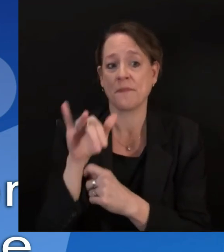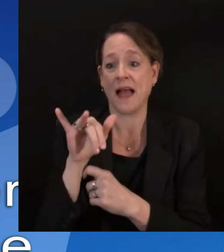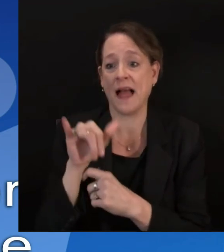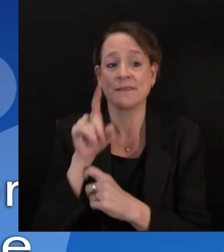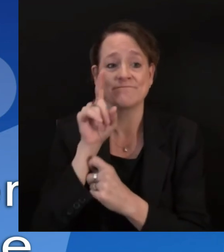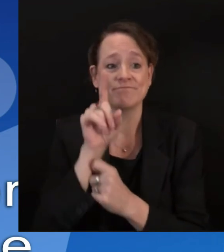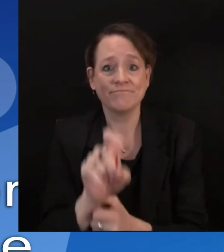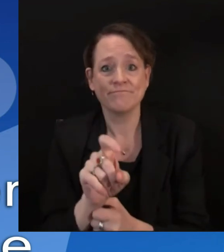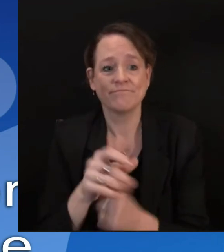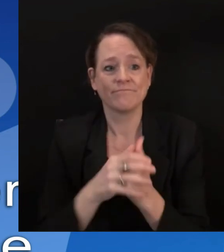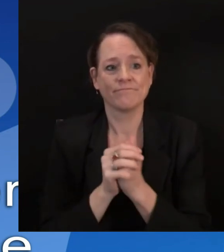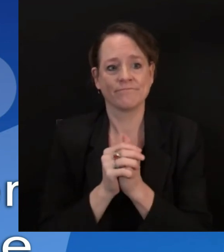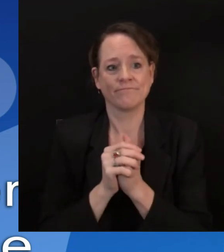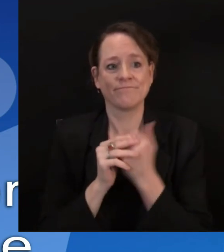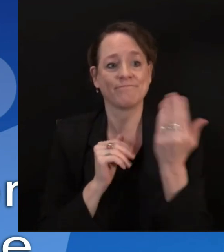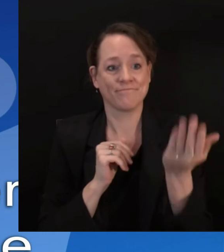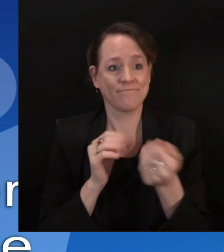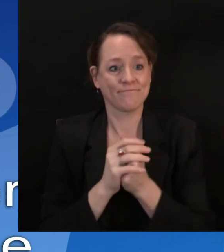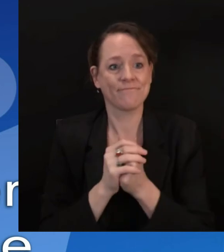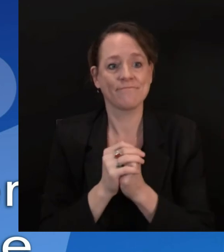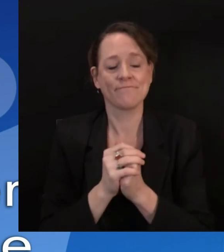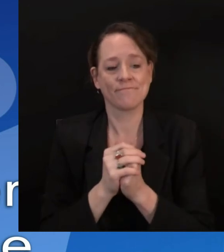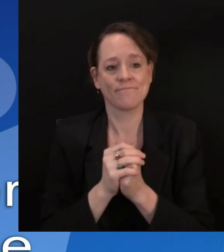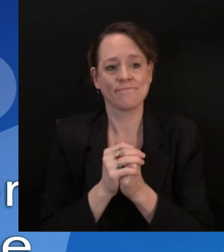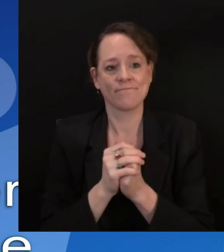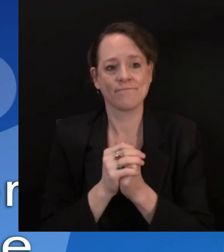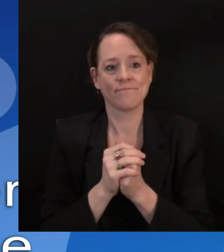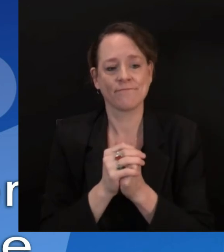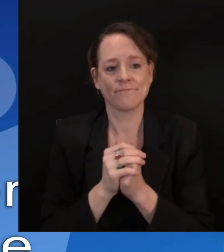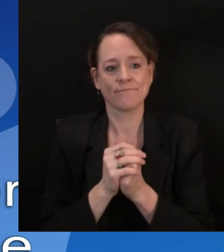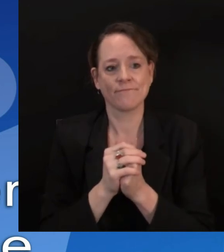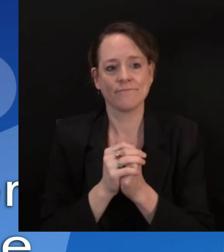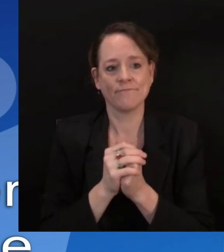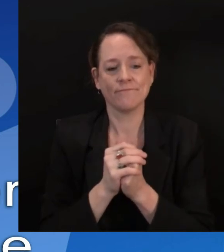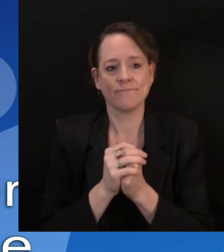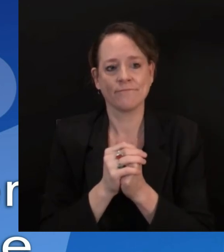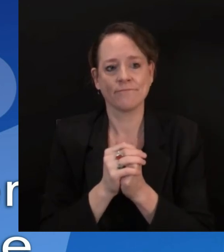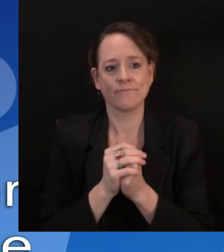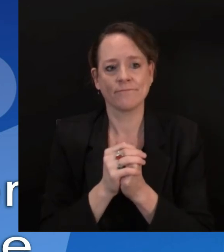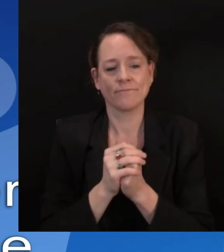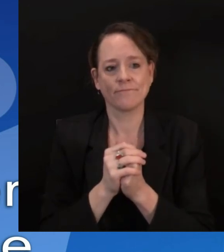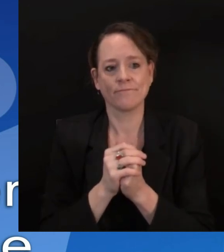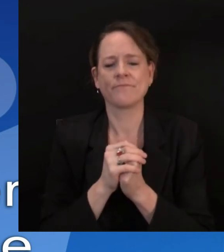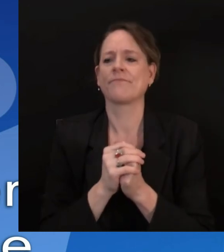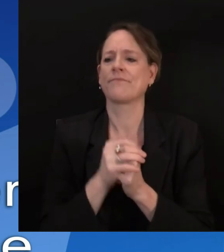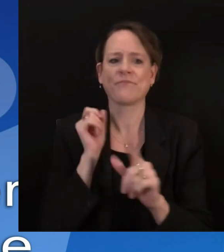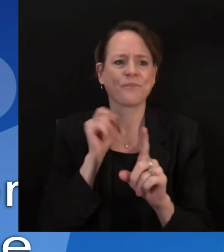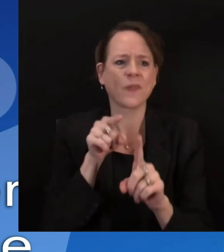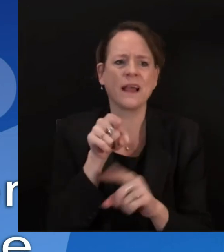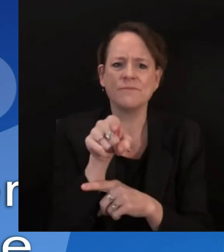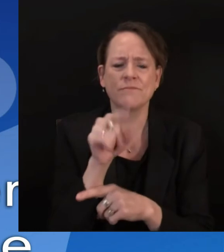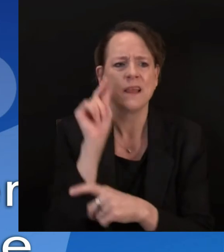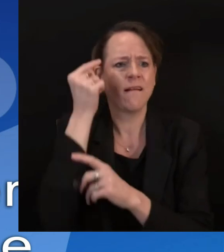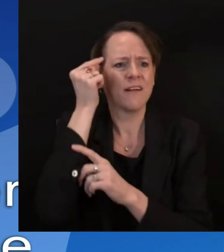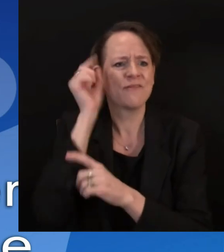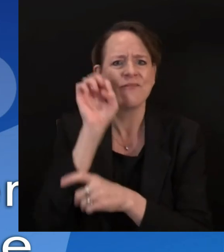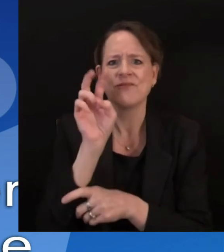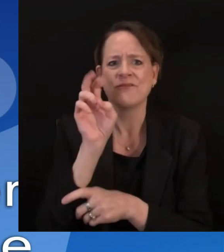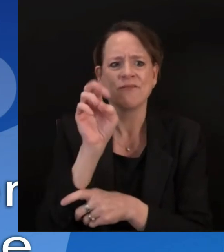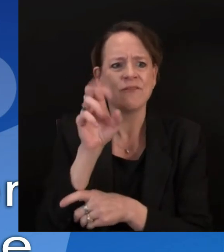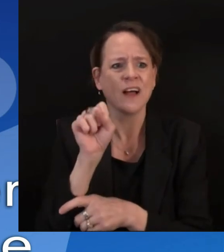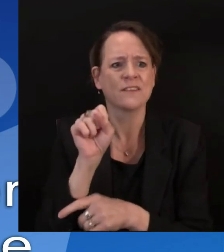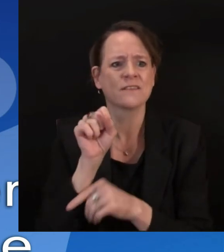Hi, thank you for the opportunity. Governor, what are the most concerning developments going to be for residents